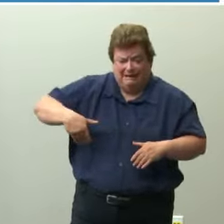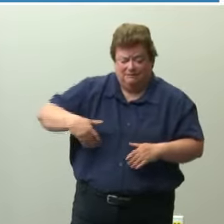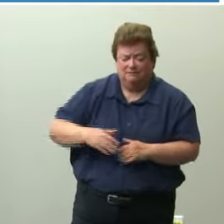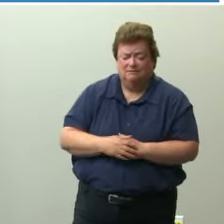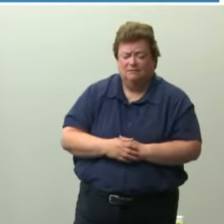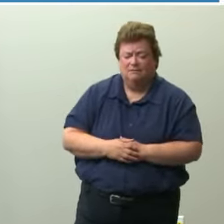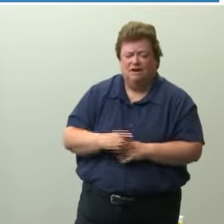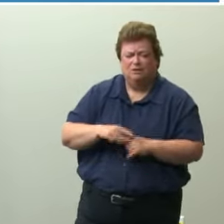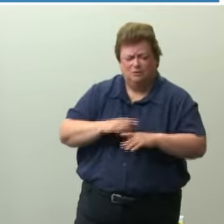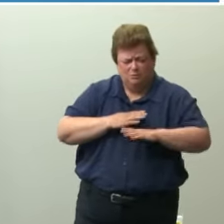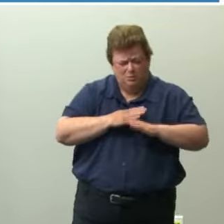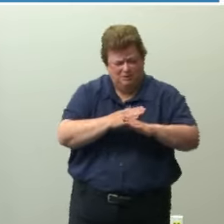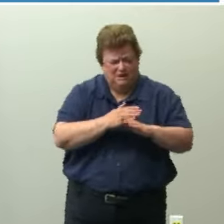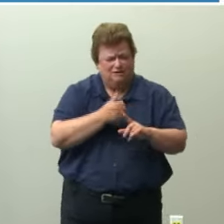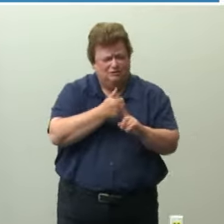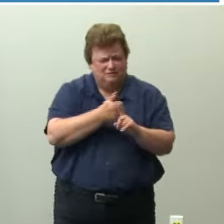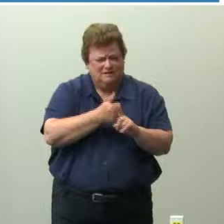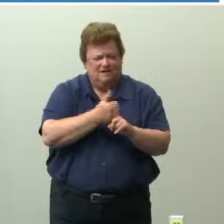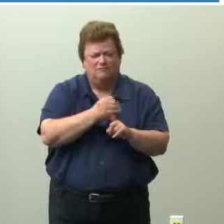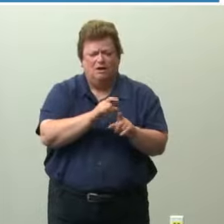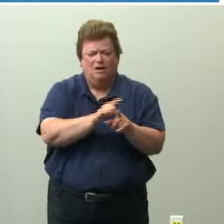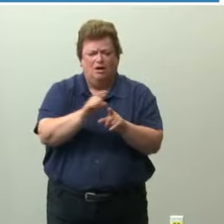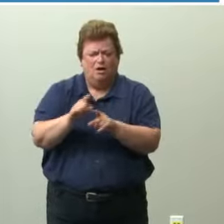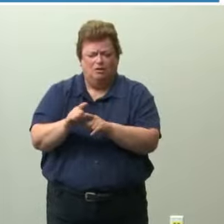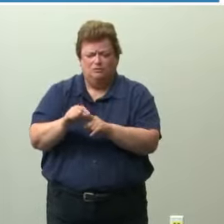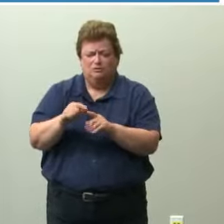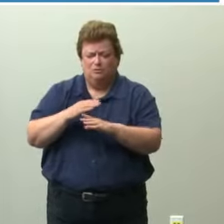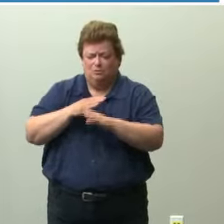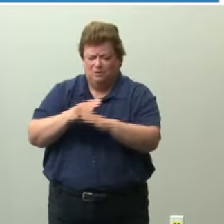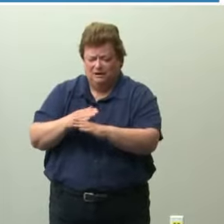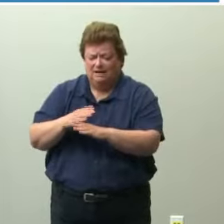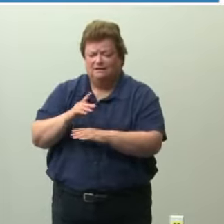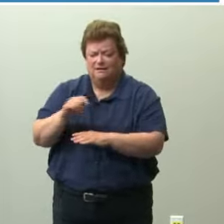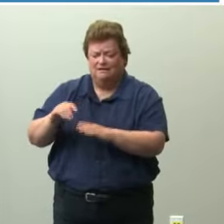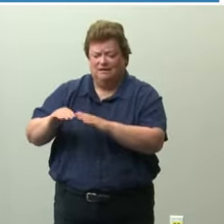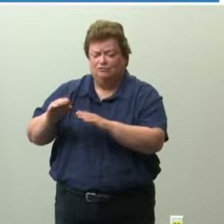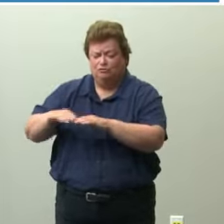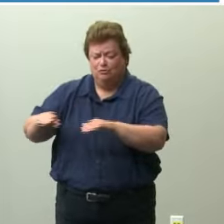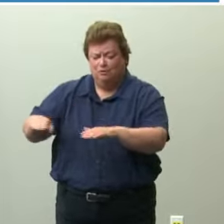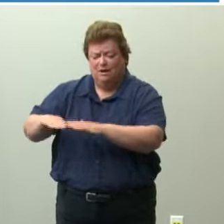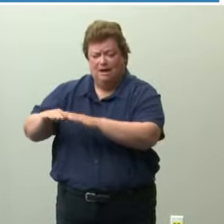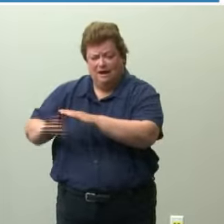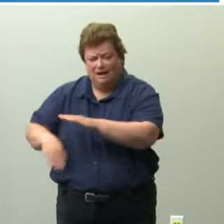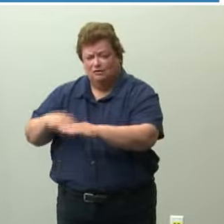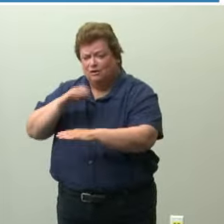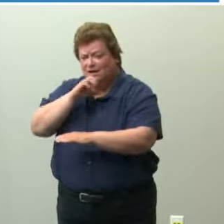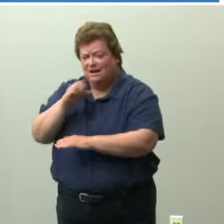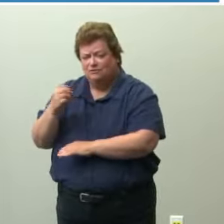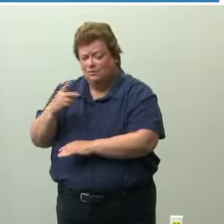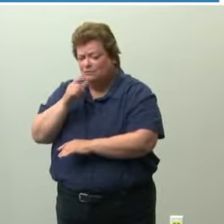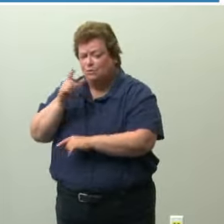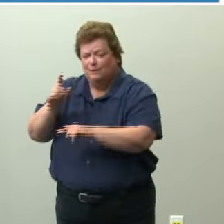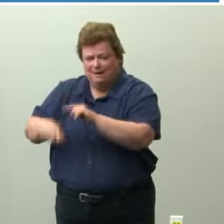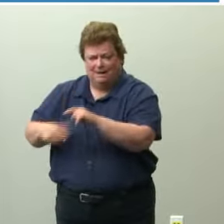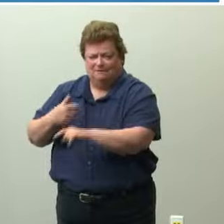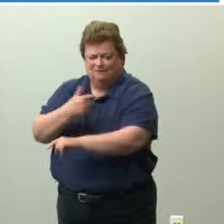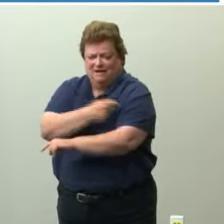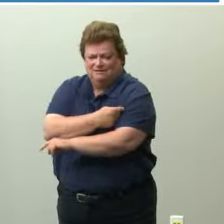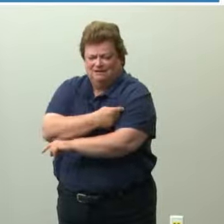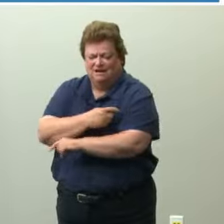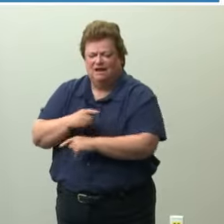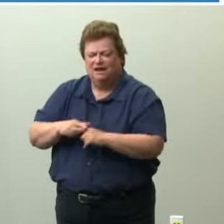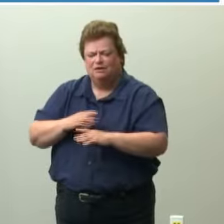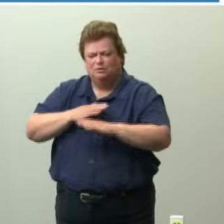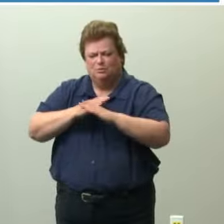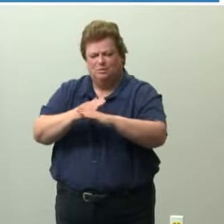protect themselves, but also to protect the 52,000 children under the age of 12 who can't be vaccinated, and to